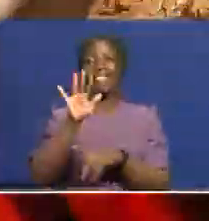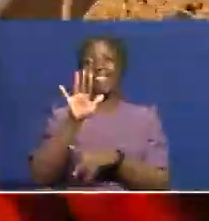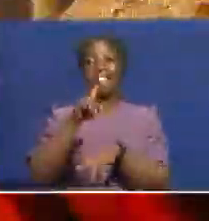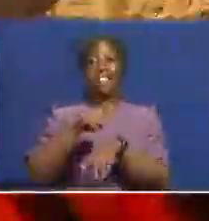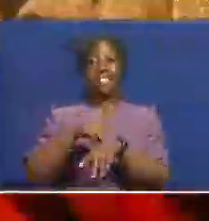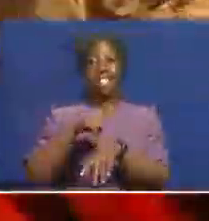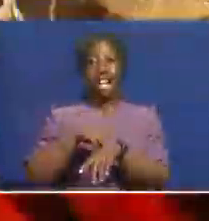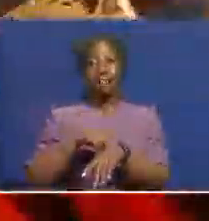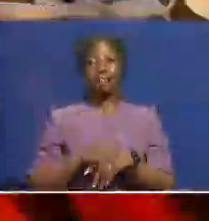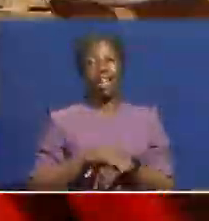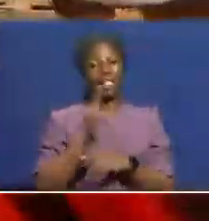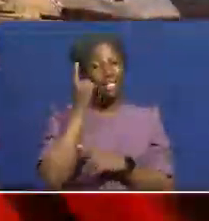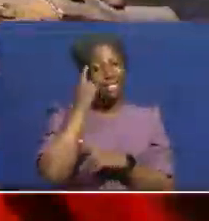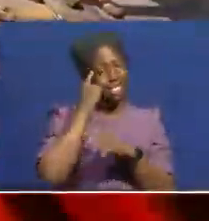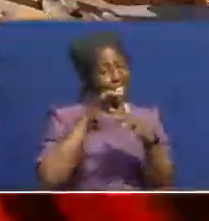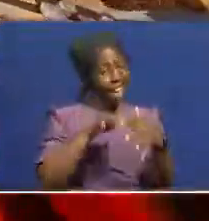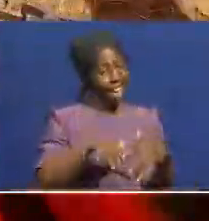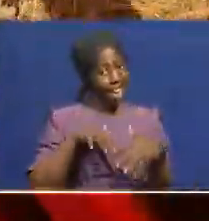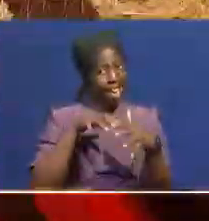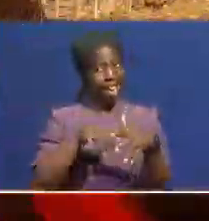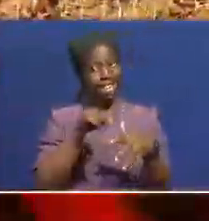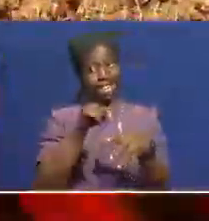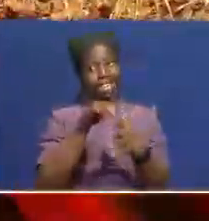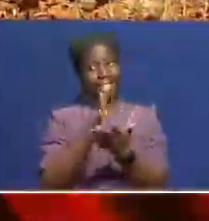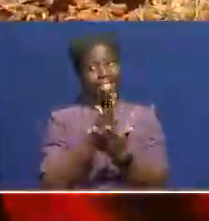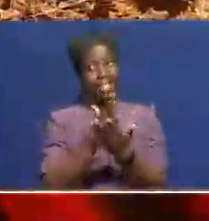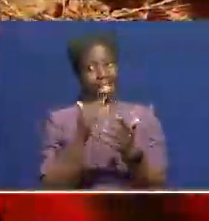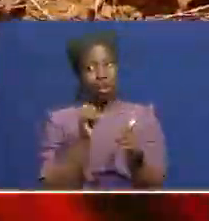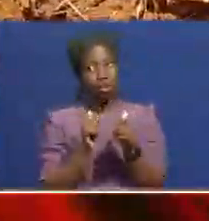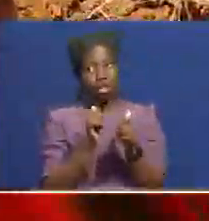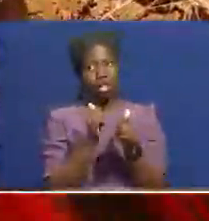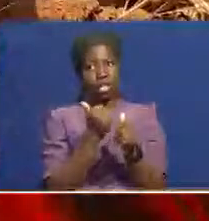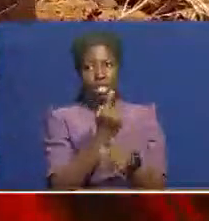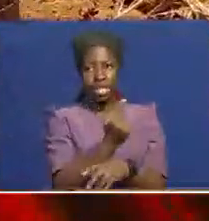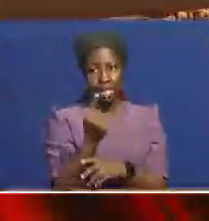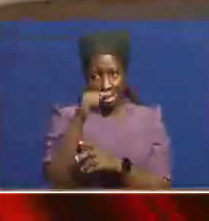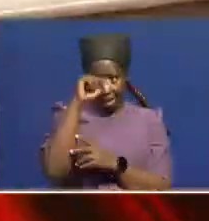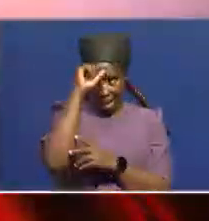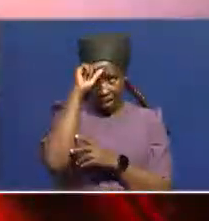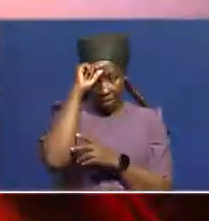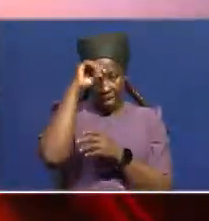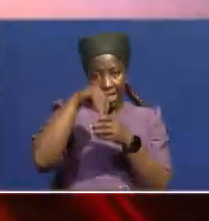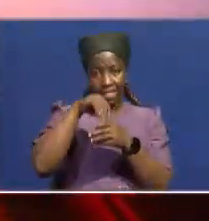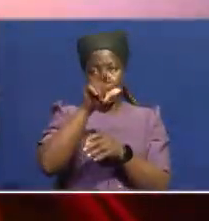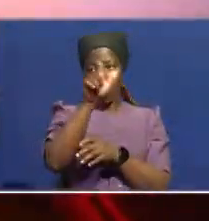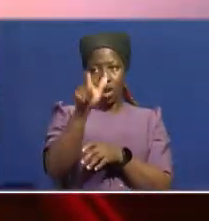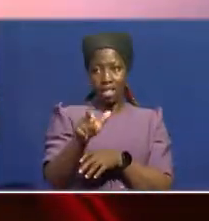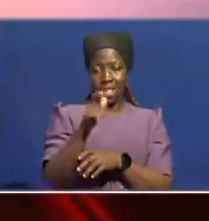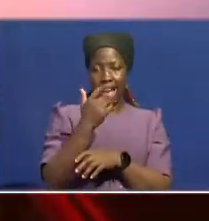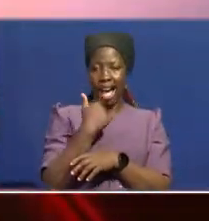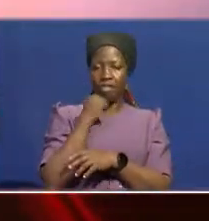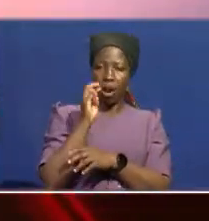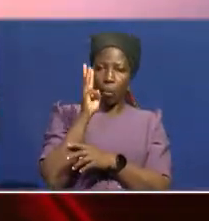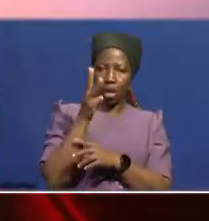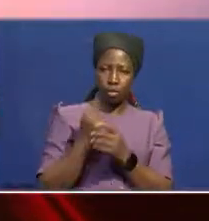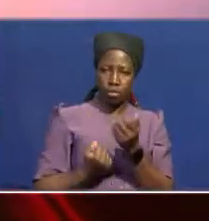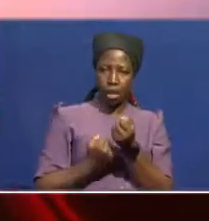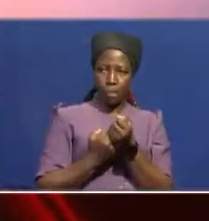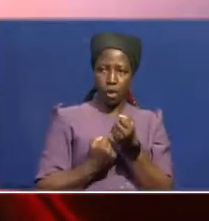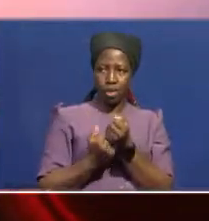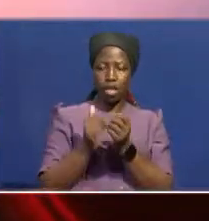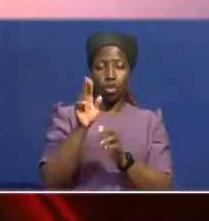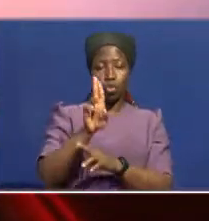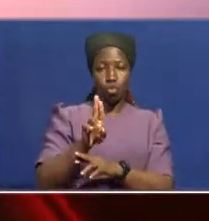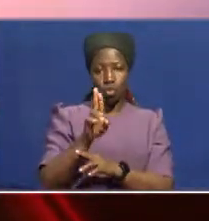think that agriculture is a sector that every government in the continent is willing to support.